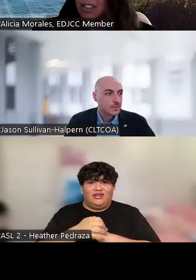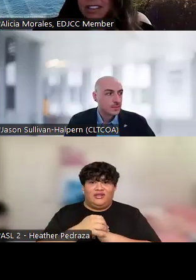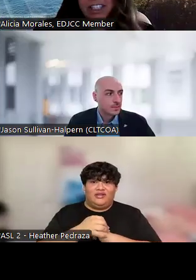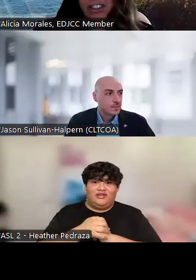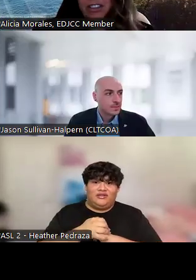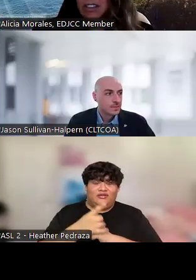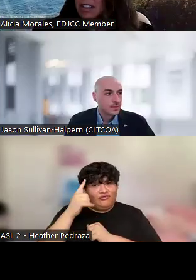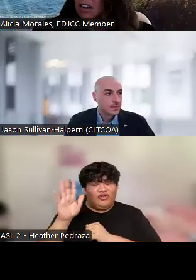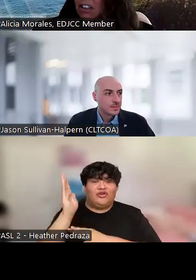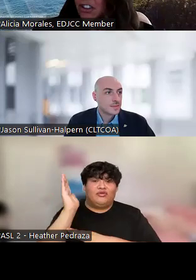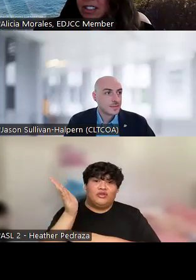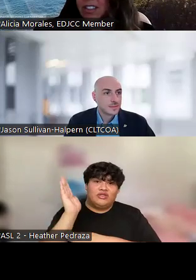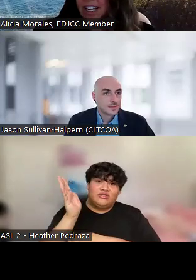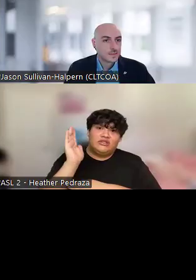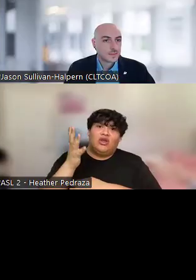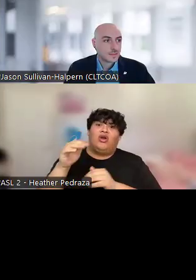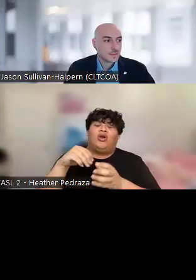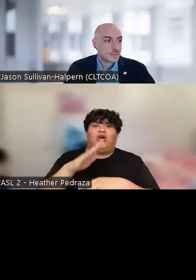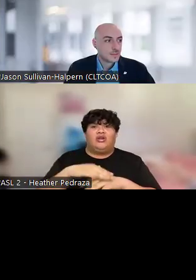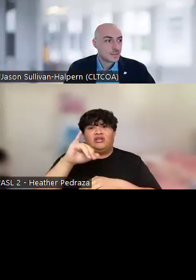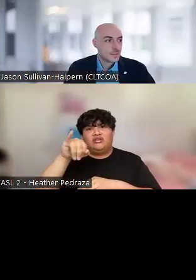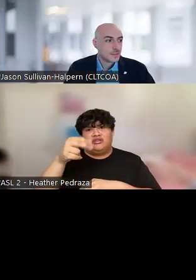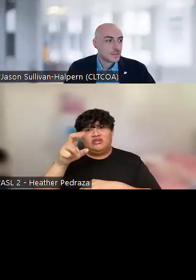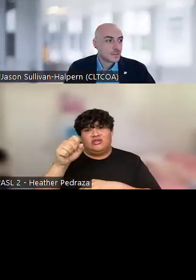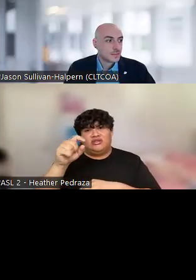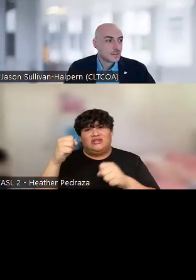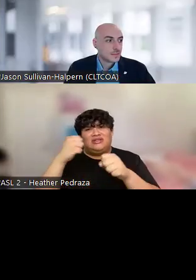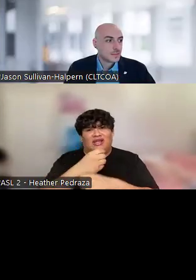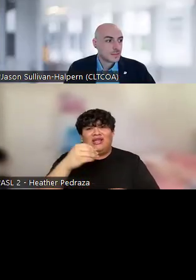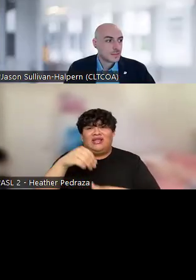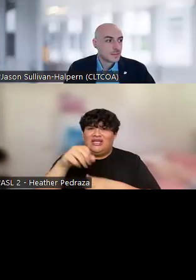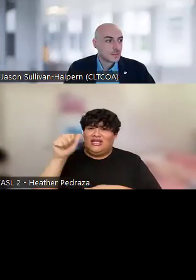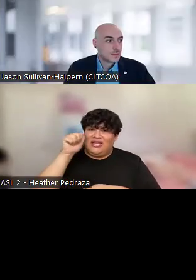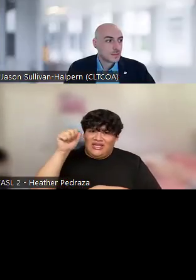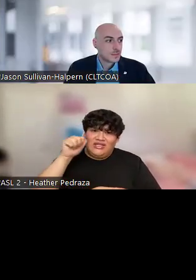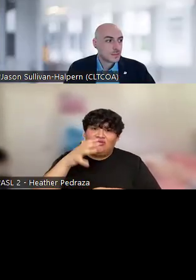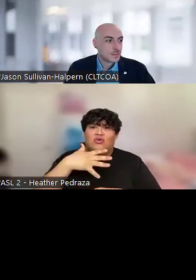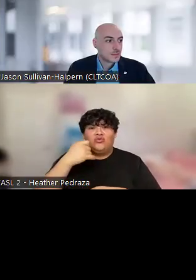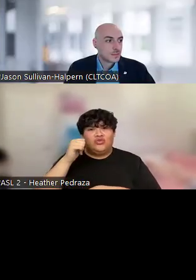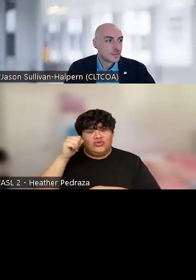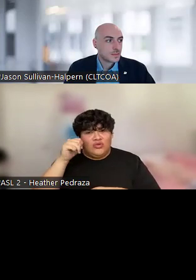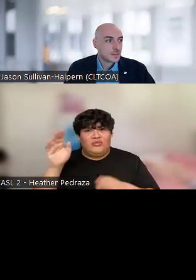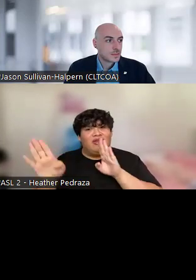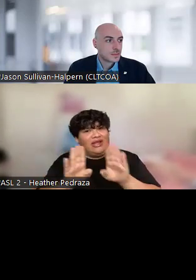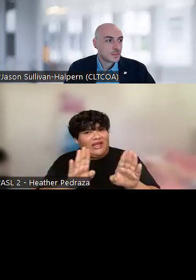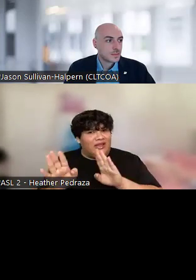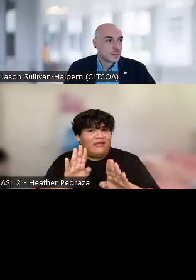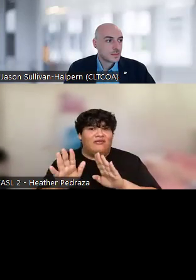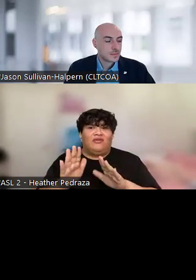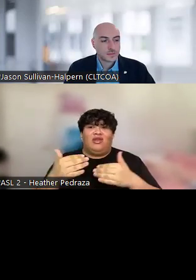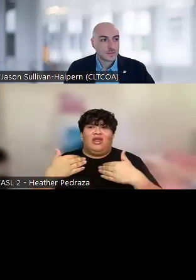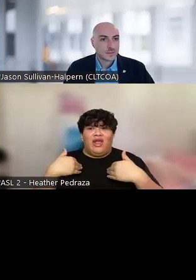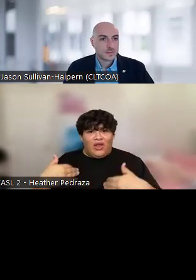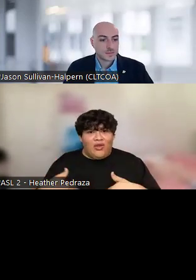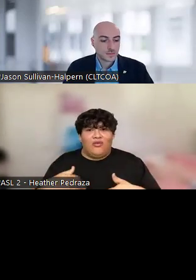her presentation on Justice and Aging's work on the Older Adult Behavioral Health Project. Thanks, Alicia.